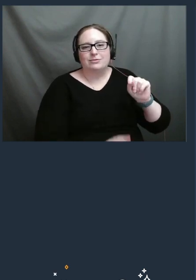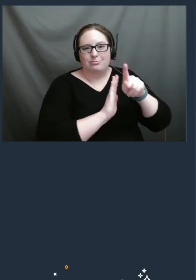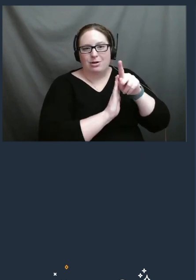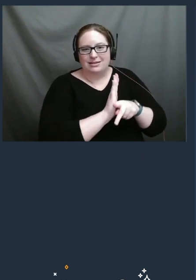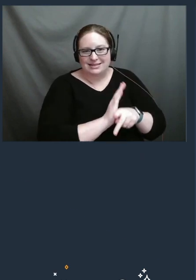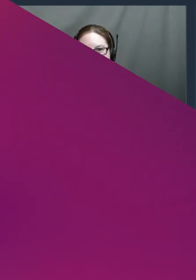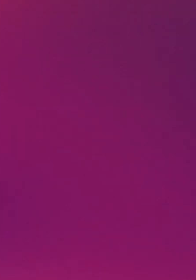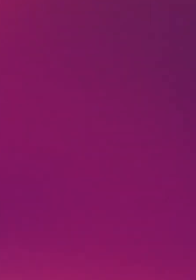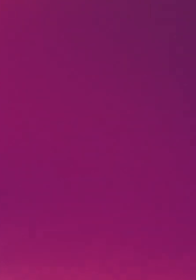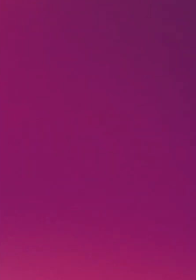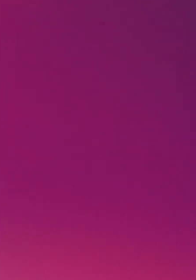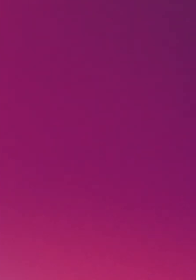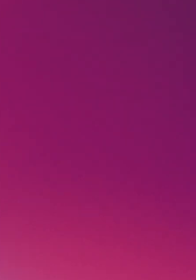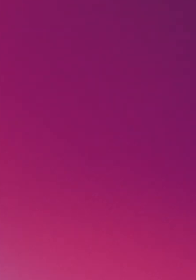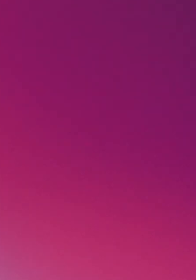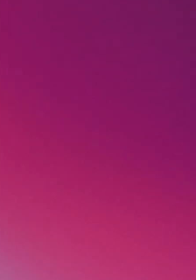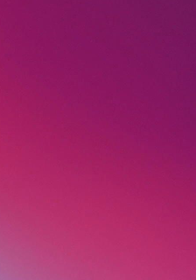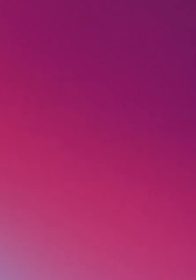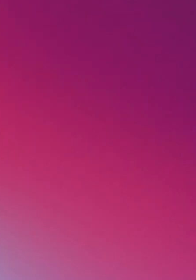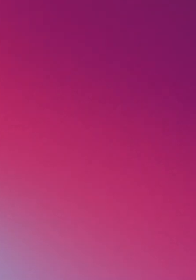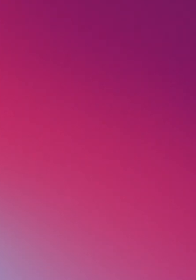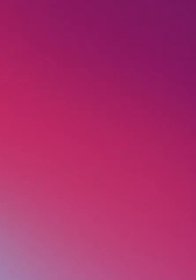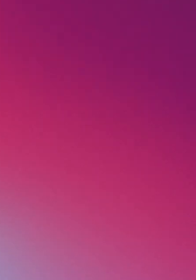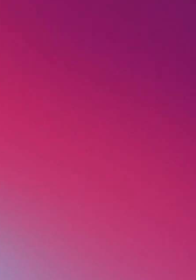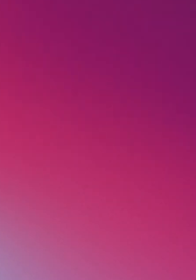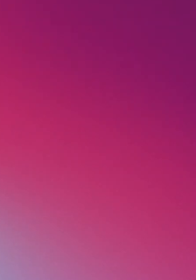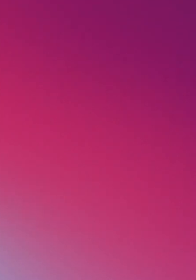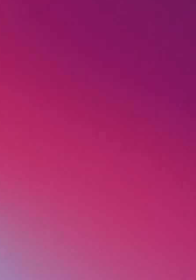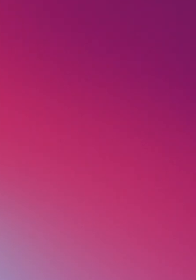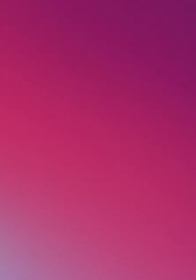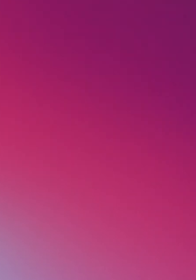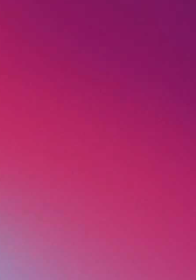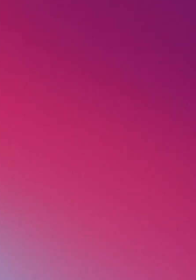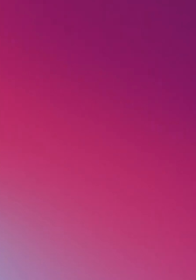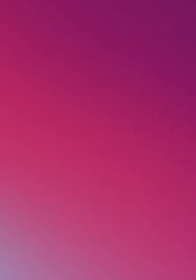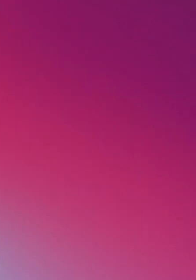Daryl. Great. We always enjoy a good demo.